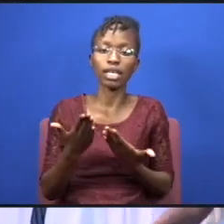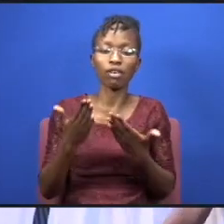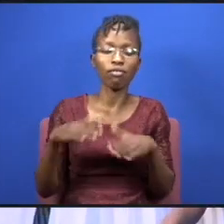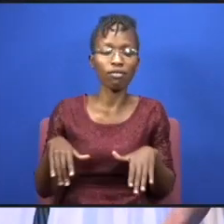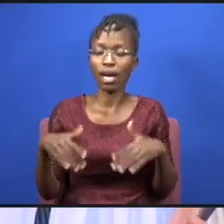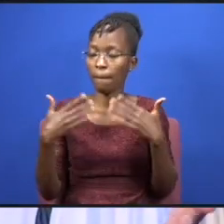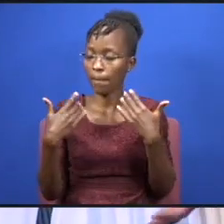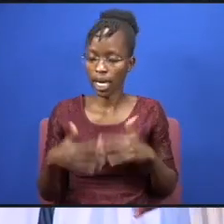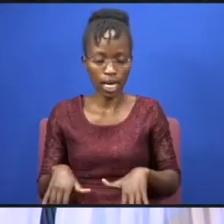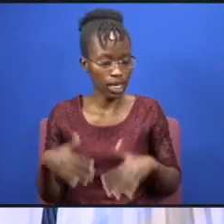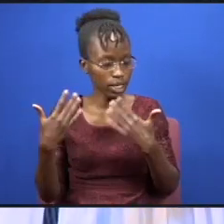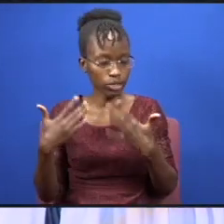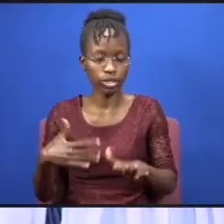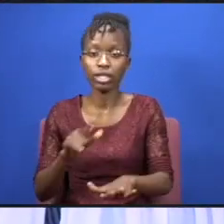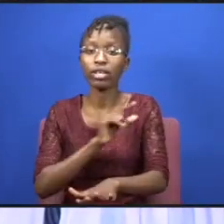paid.